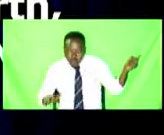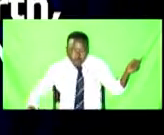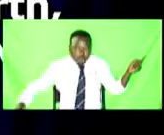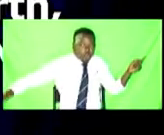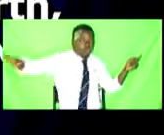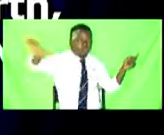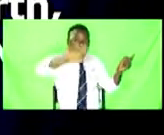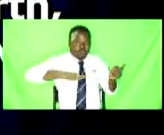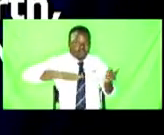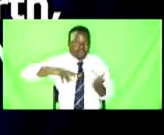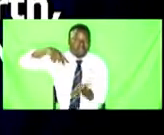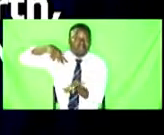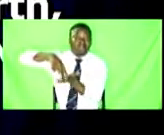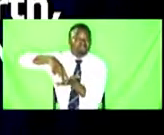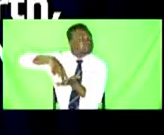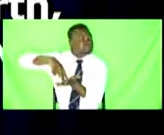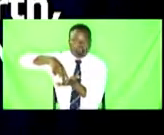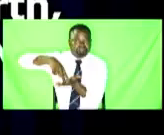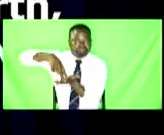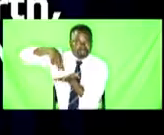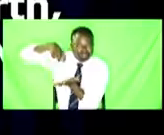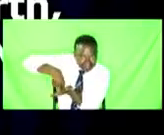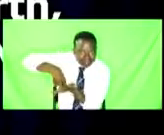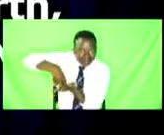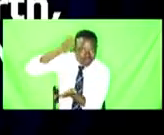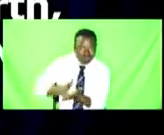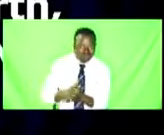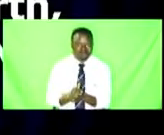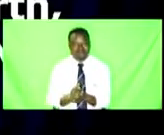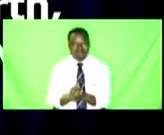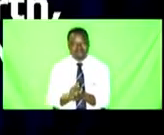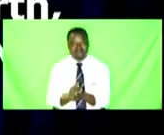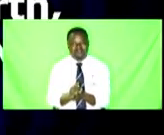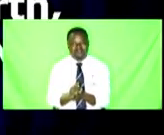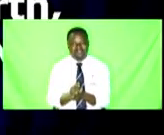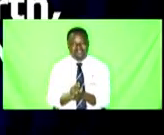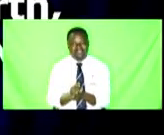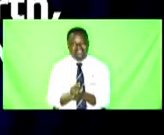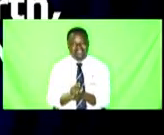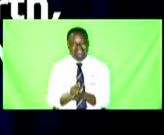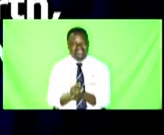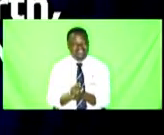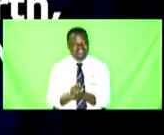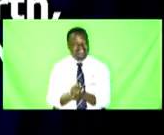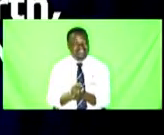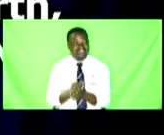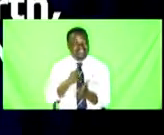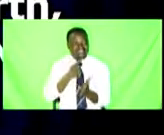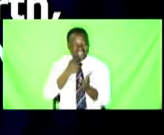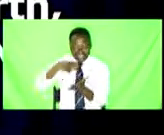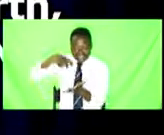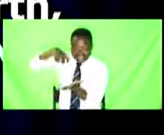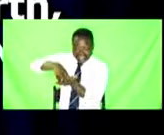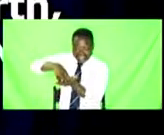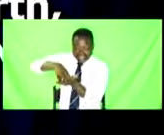bow. Now, it's the first one that surprises me. Kneels in heaven.